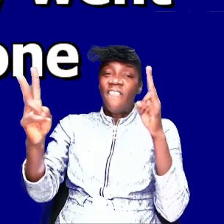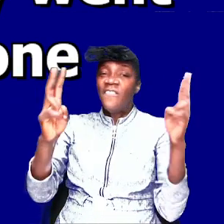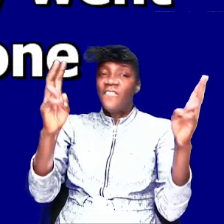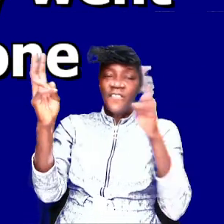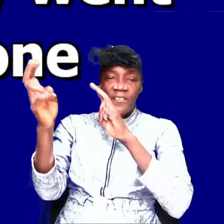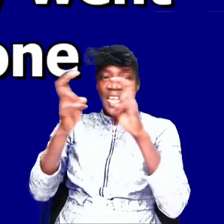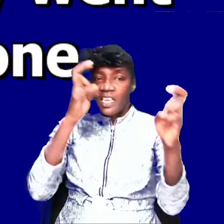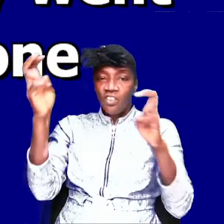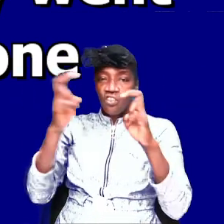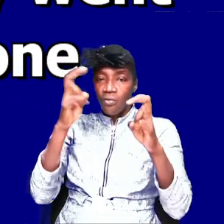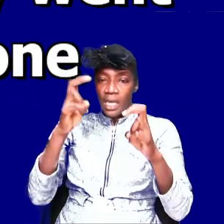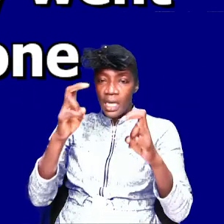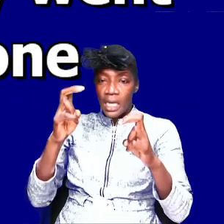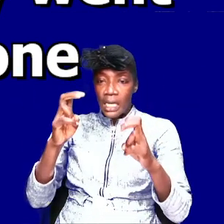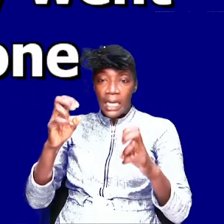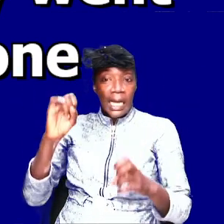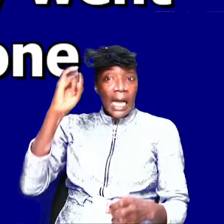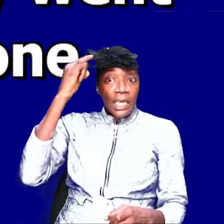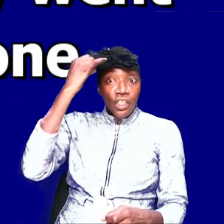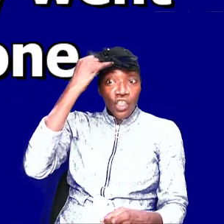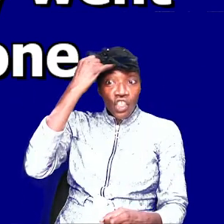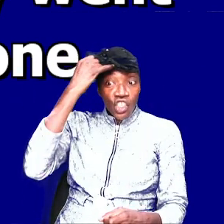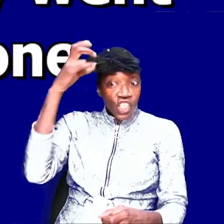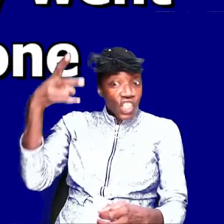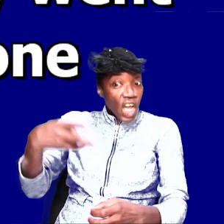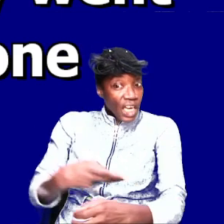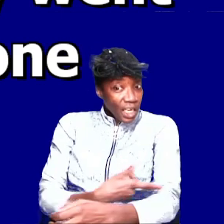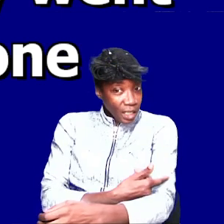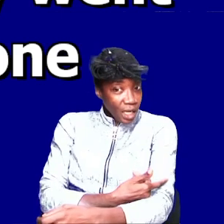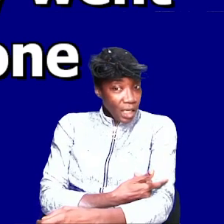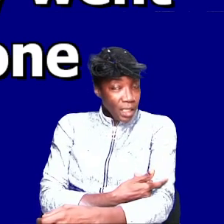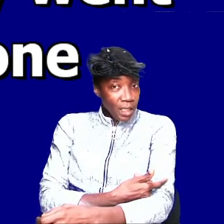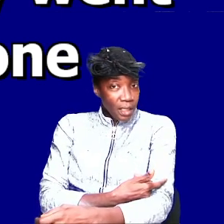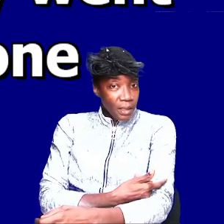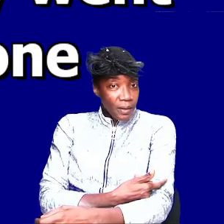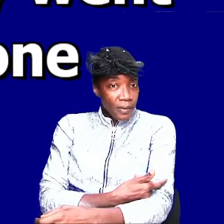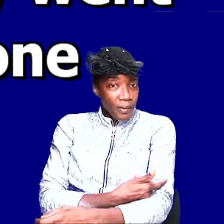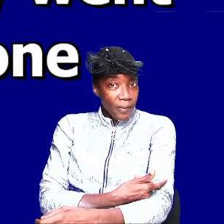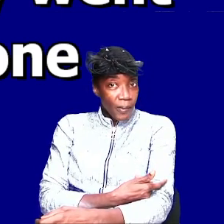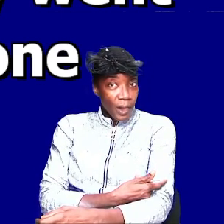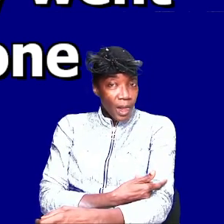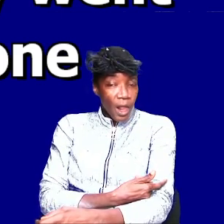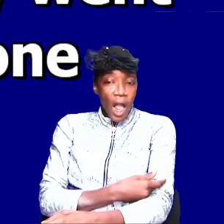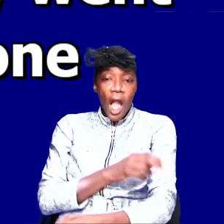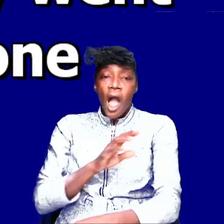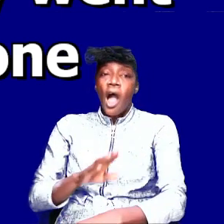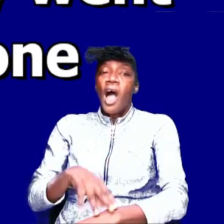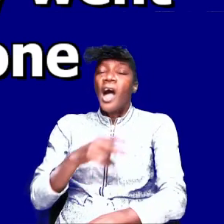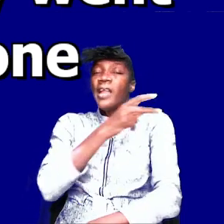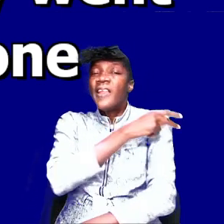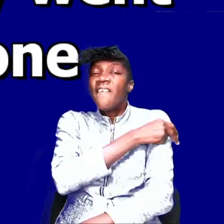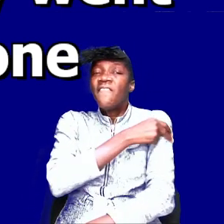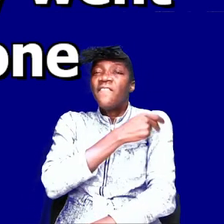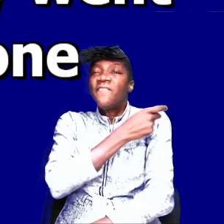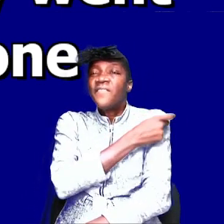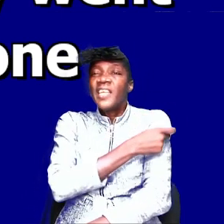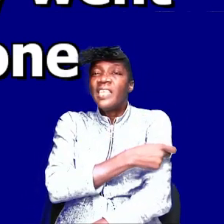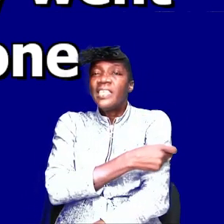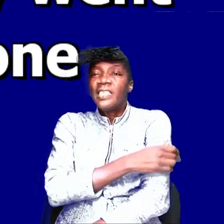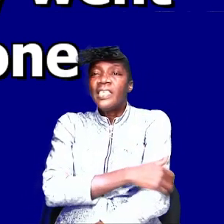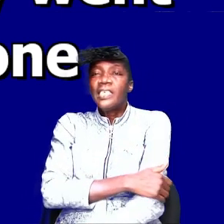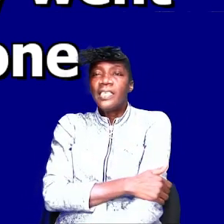that Jonathan and his armor bearer did. It talks about the effect now on the Philistine. And the